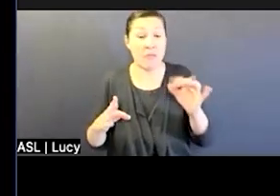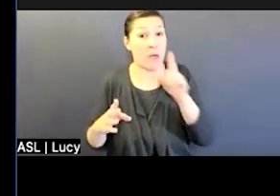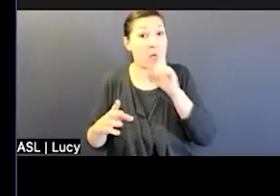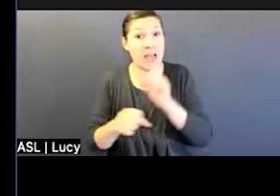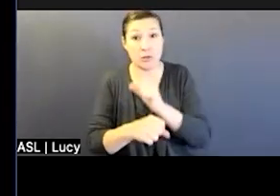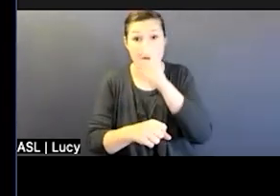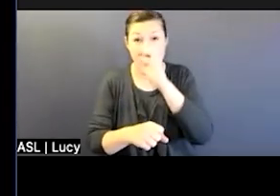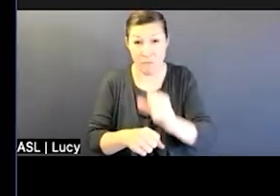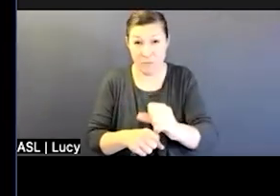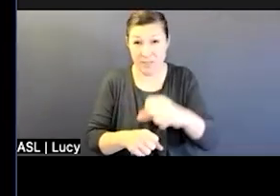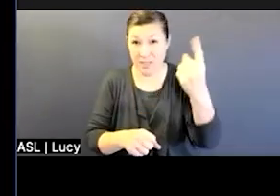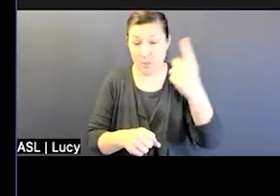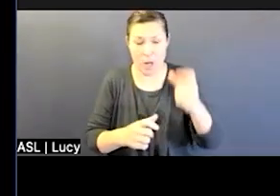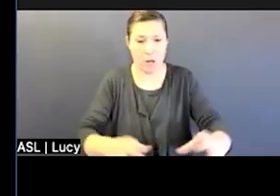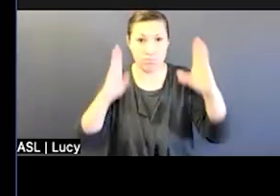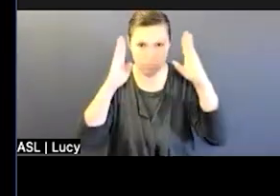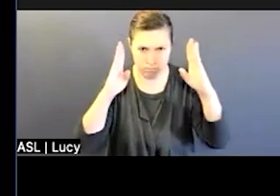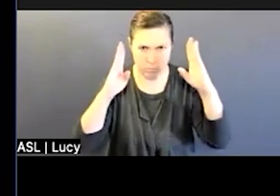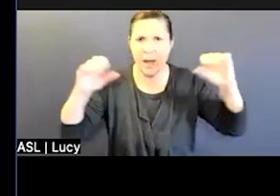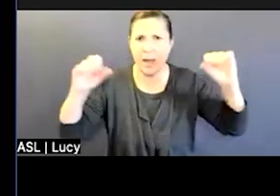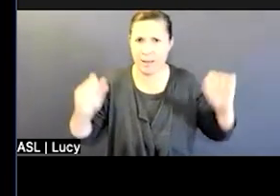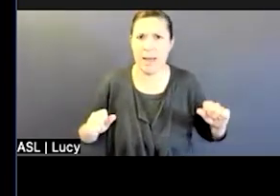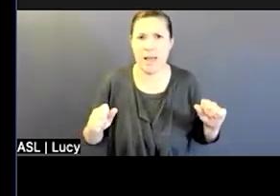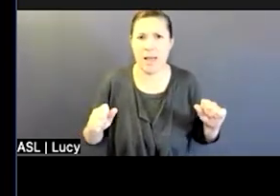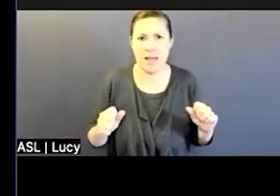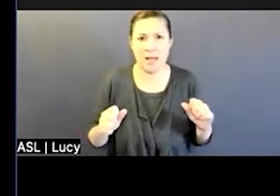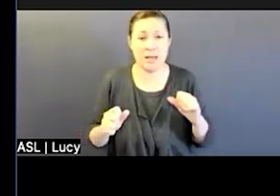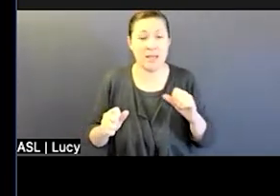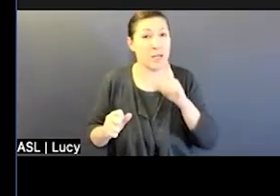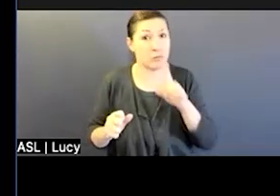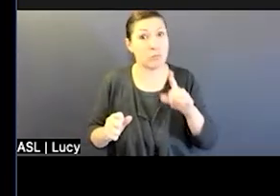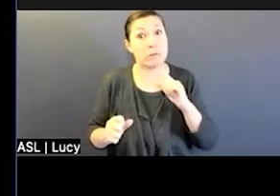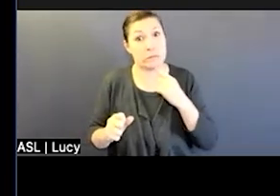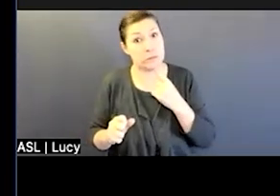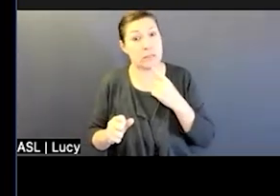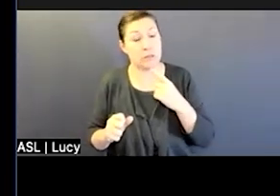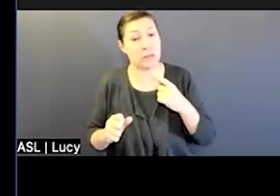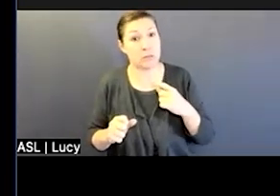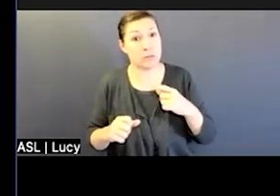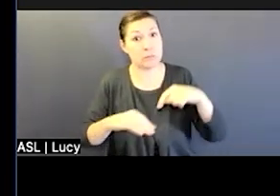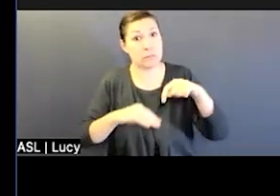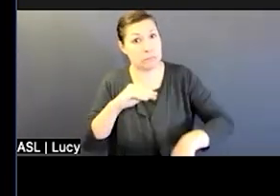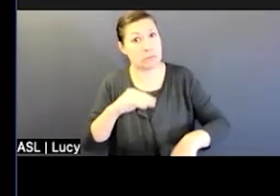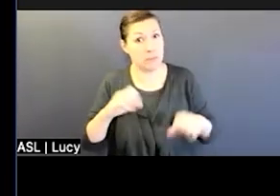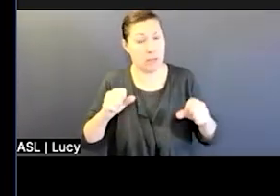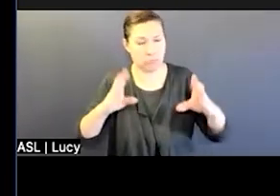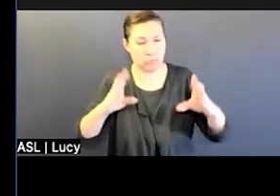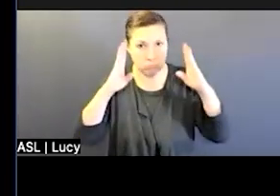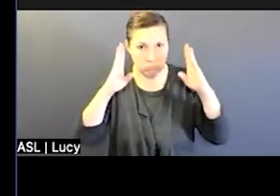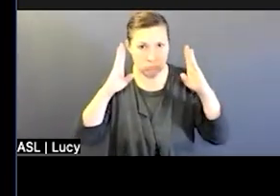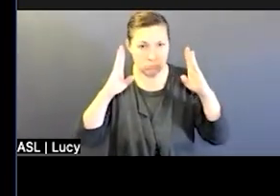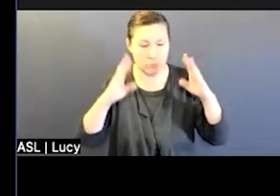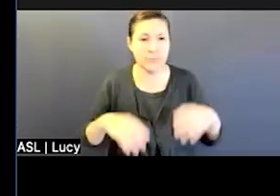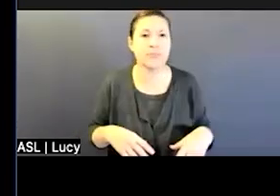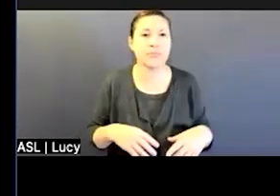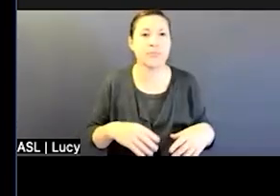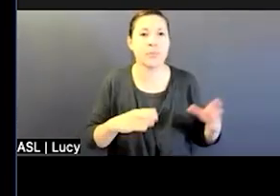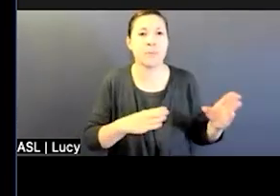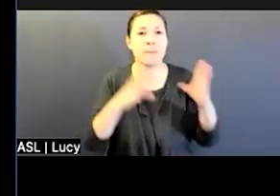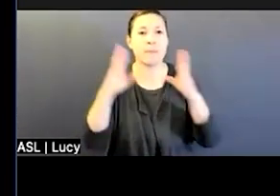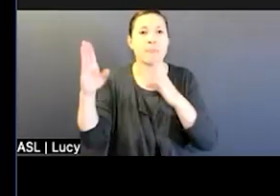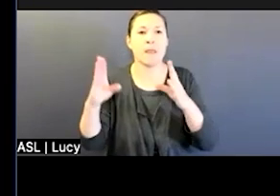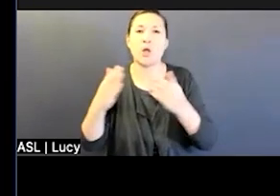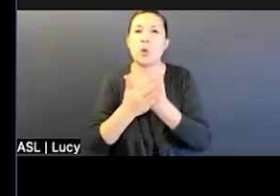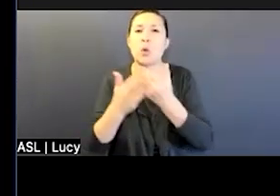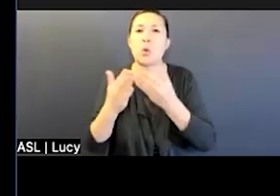then the focus is kind of superhuman. Novel approaches to solving problems. A lot of tech